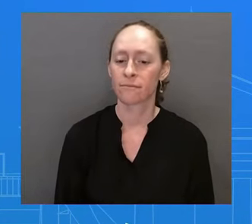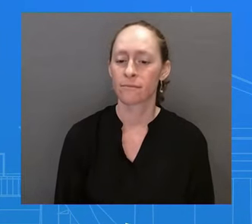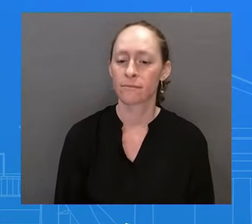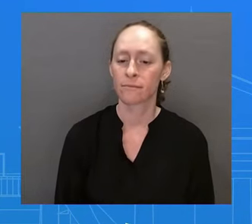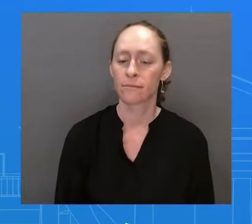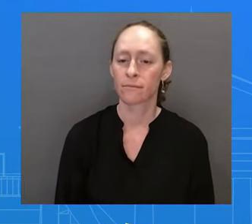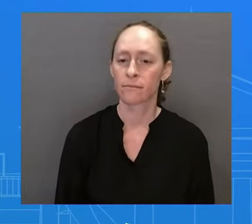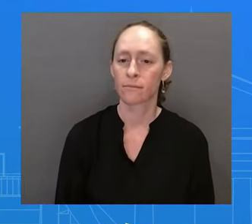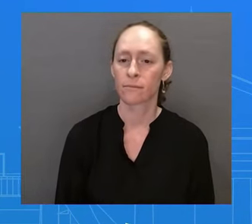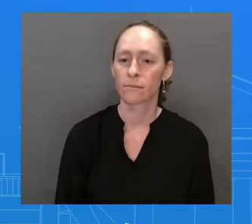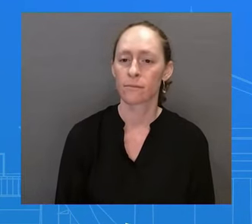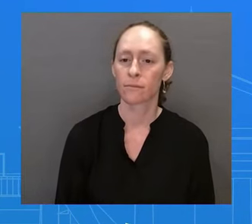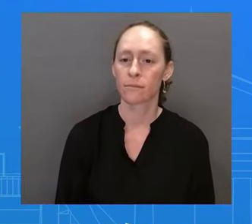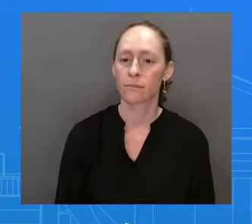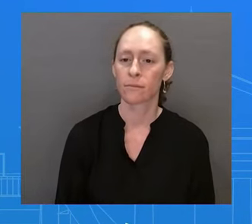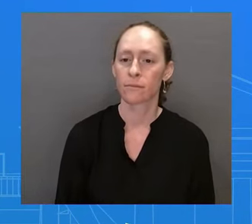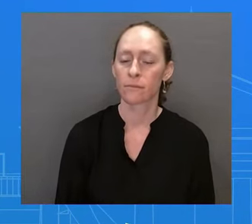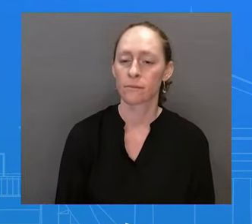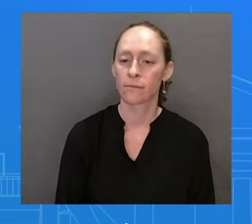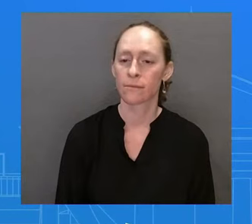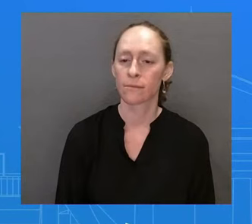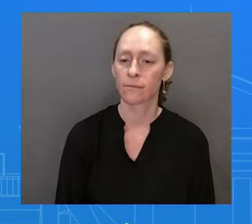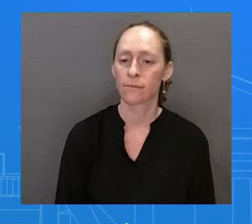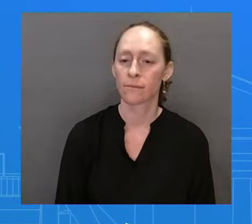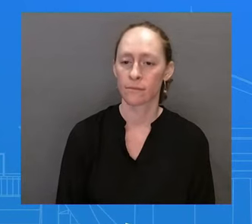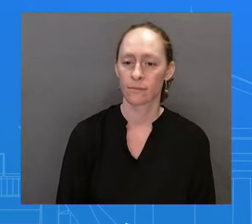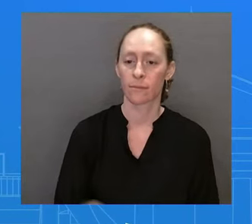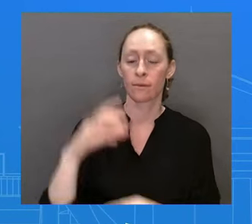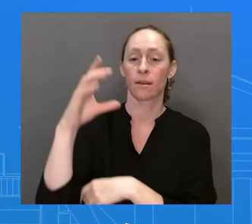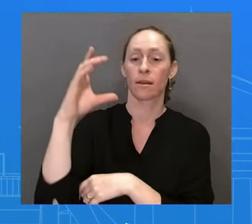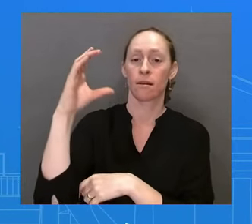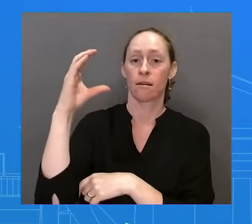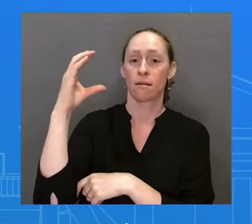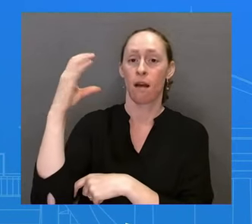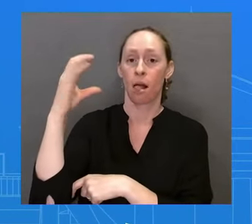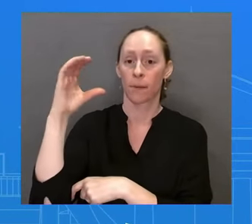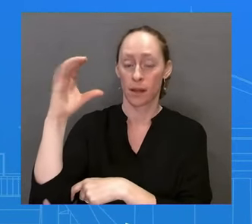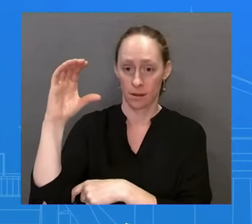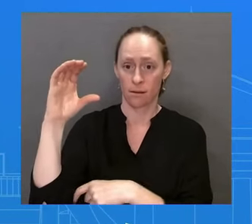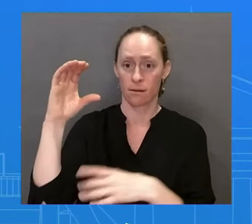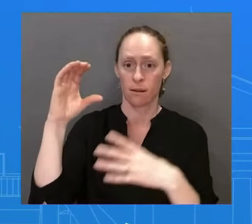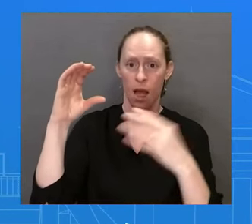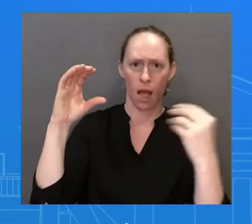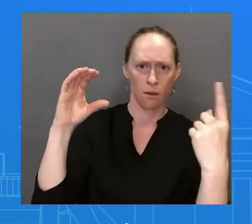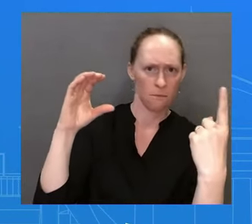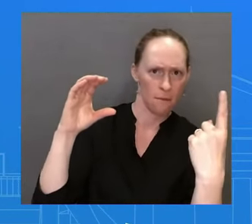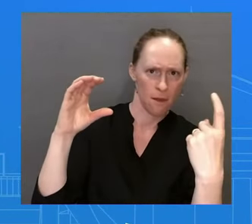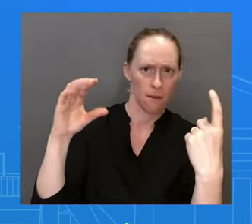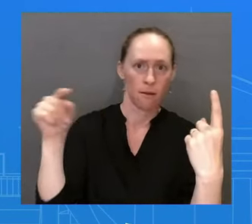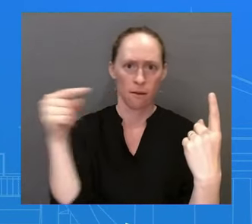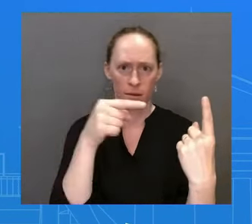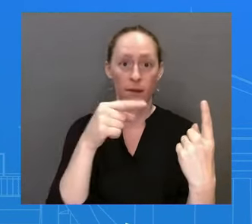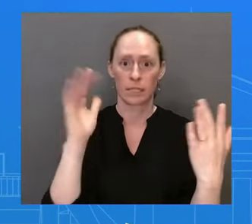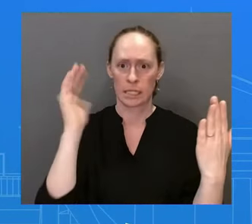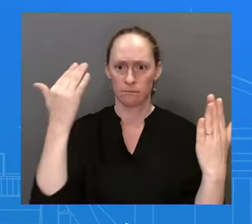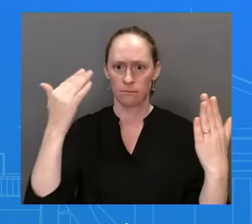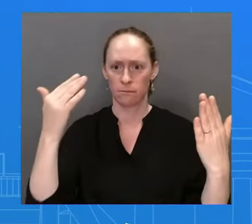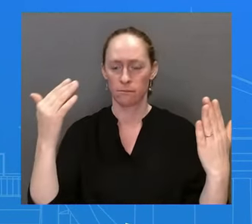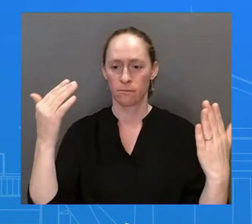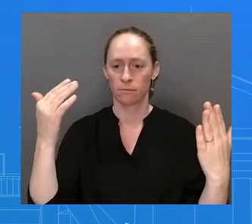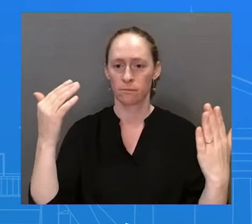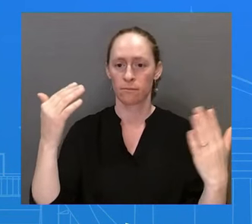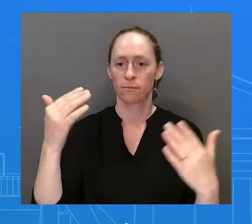No, we're aware of those developments, but we don't have a position to take right now. We refer to those